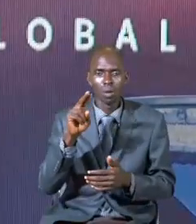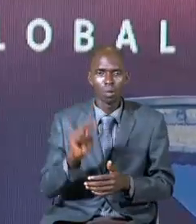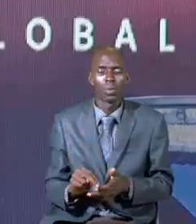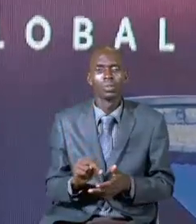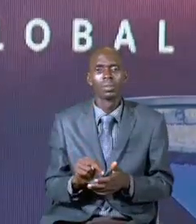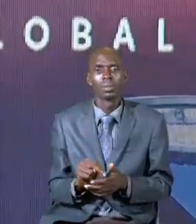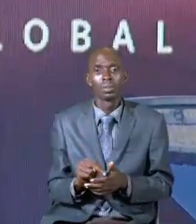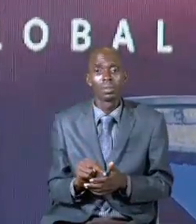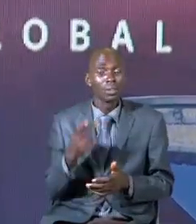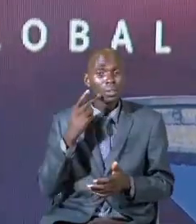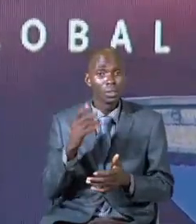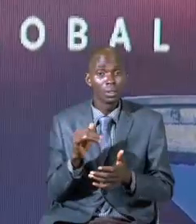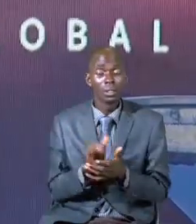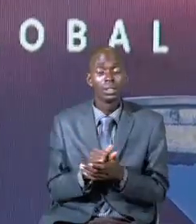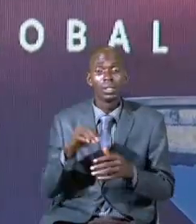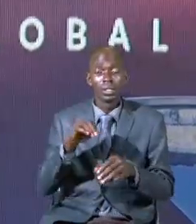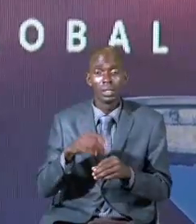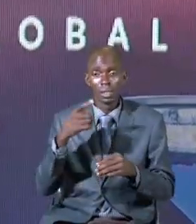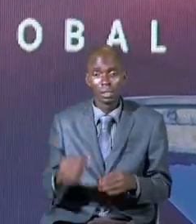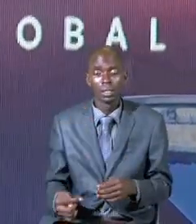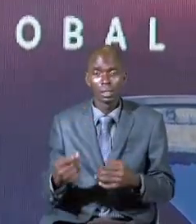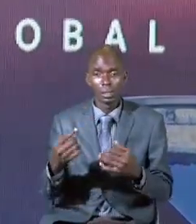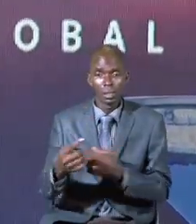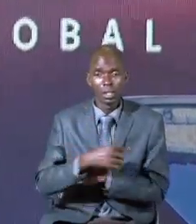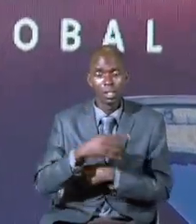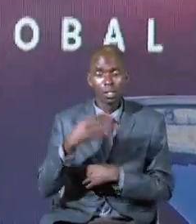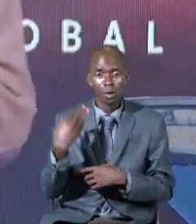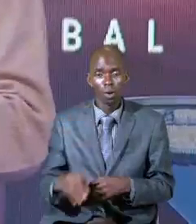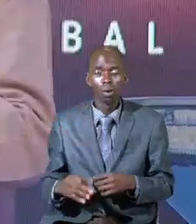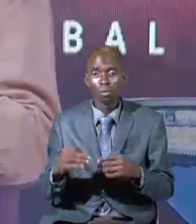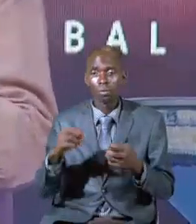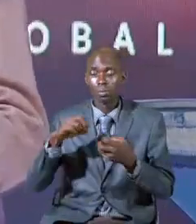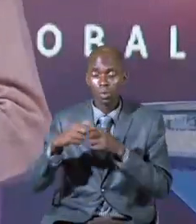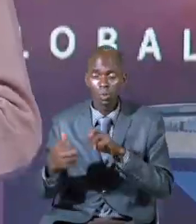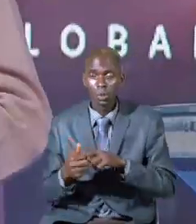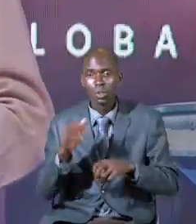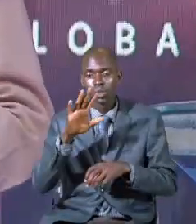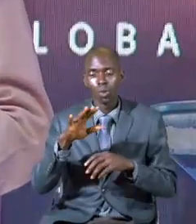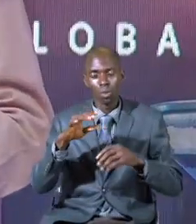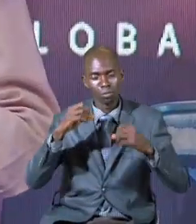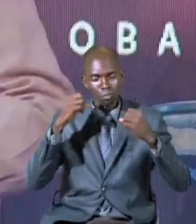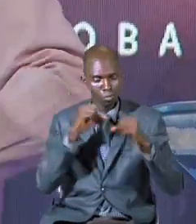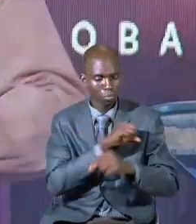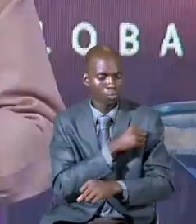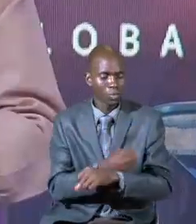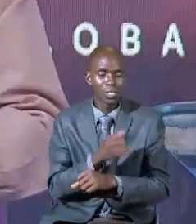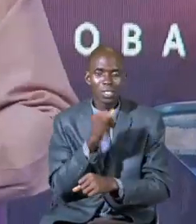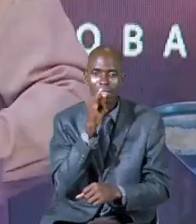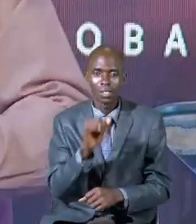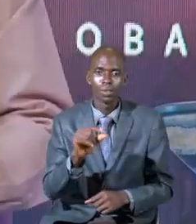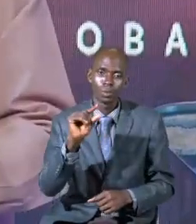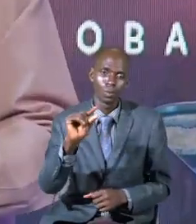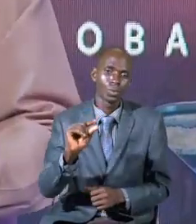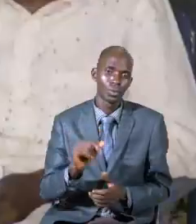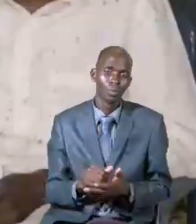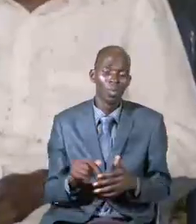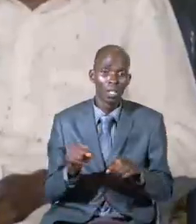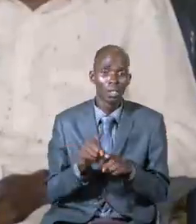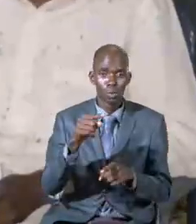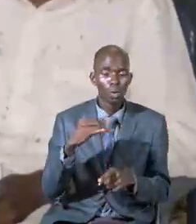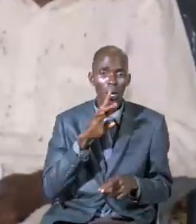adversity, thy strength is small. You see, as you are hearing this one now, your strength is becoming